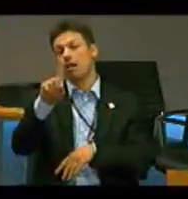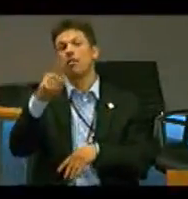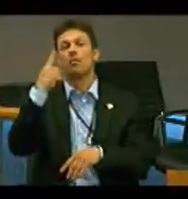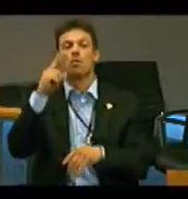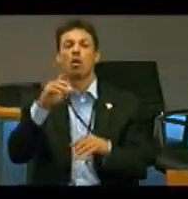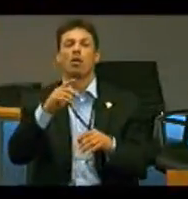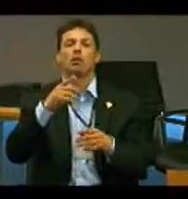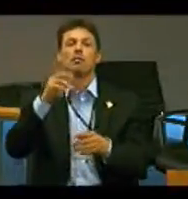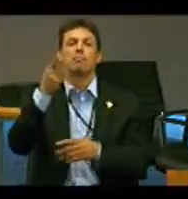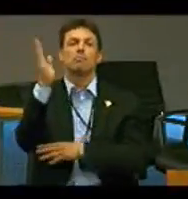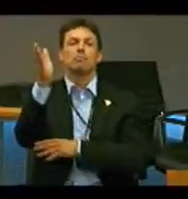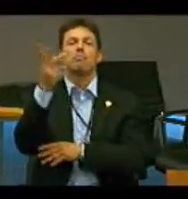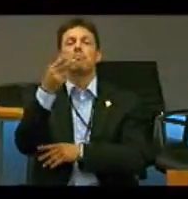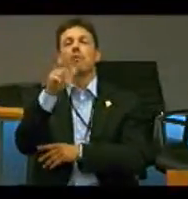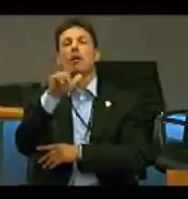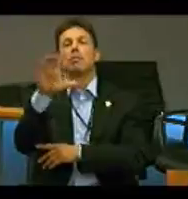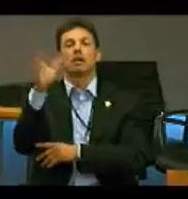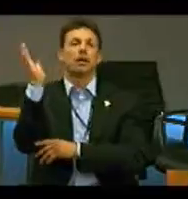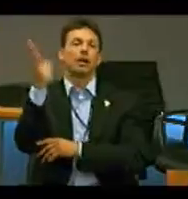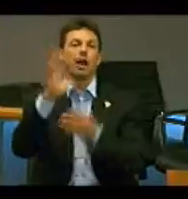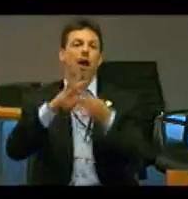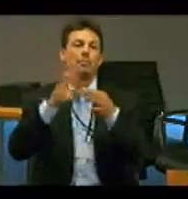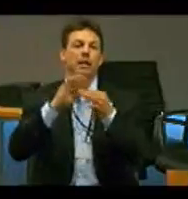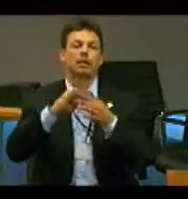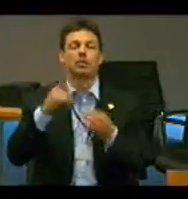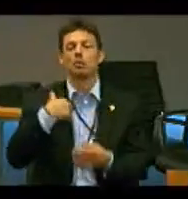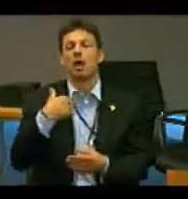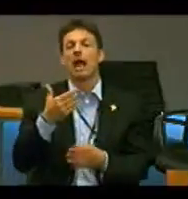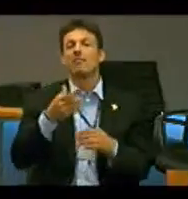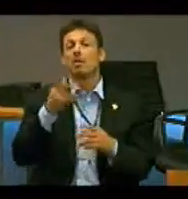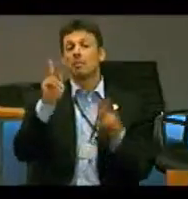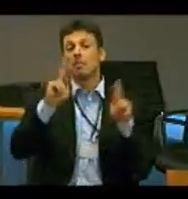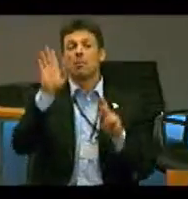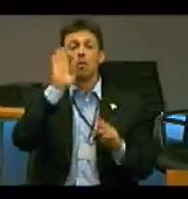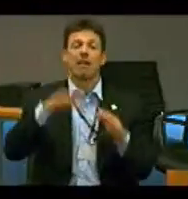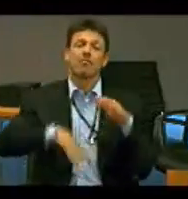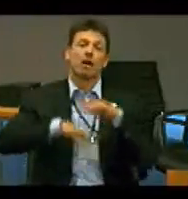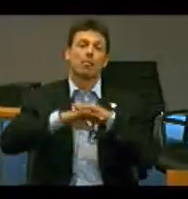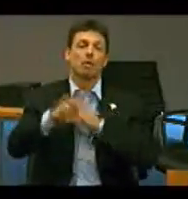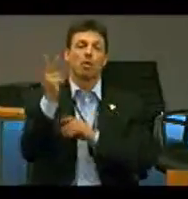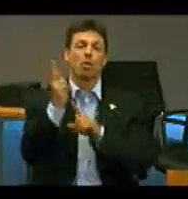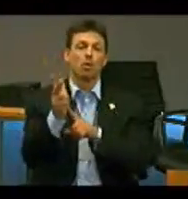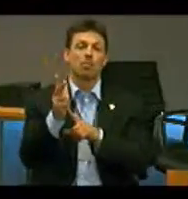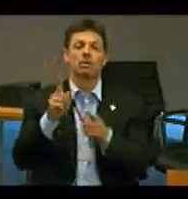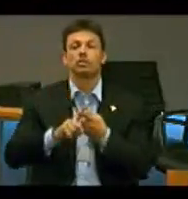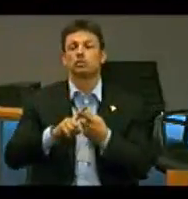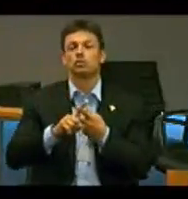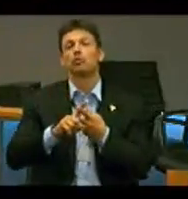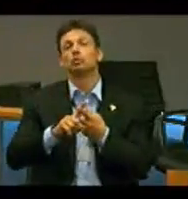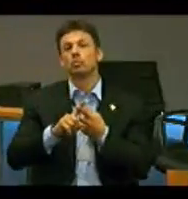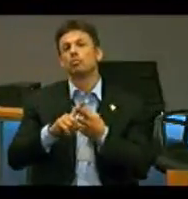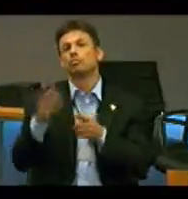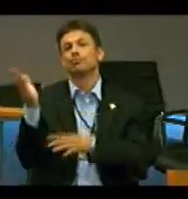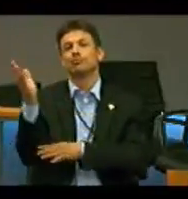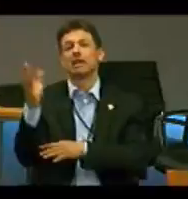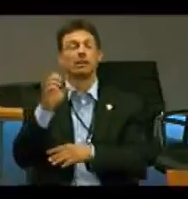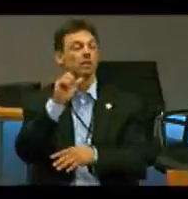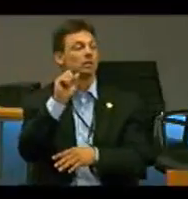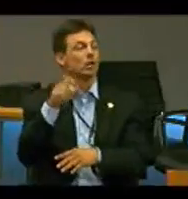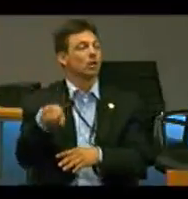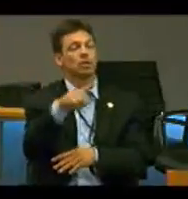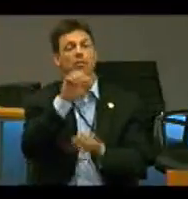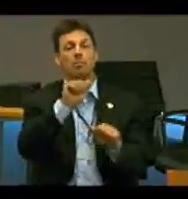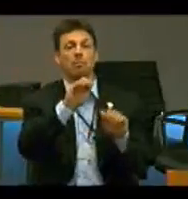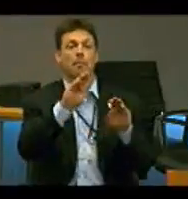in participating in public comment, during which each person will have up to 3 minutes to speak, we will be honored to hear from you. You may sign up at